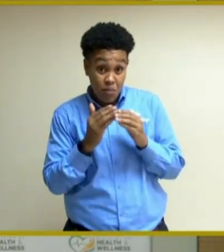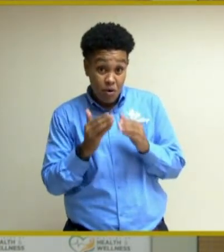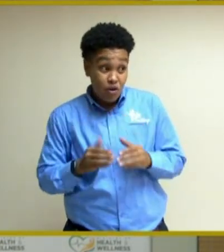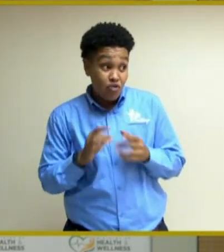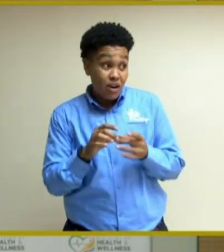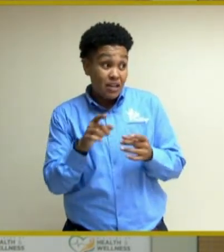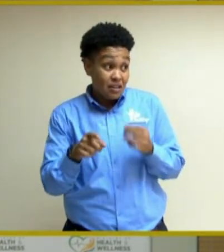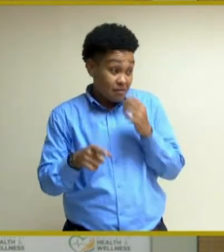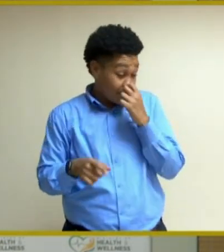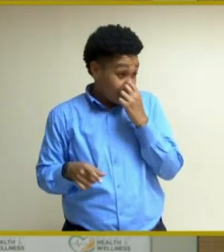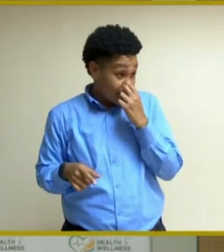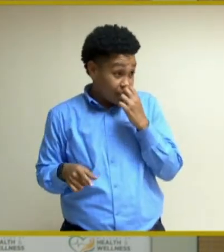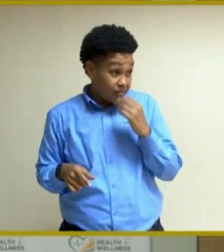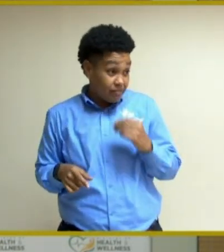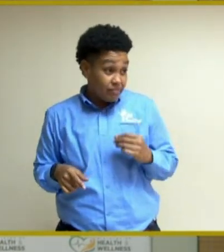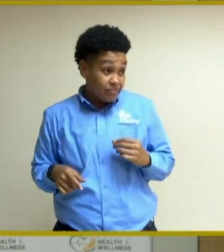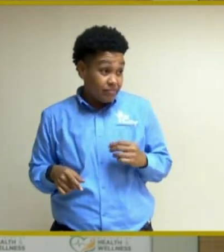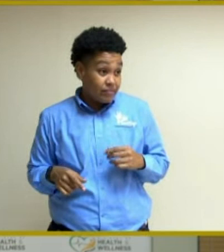that?